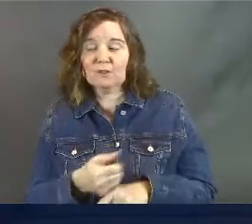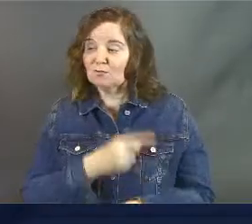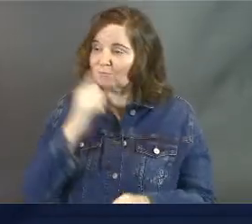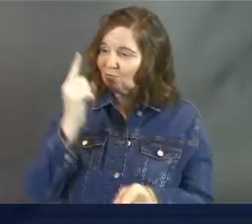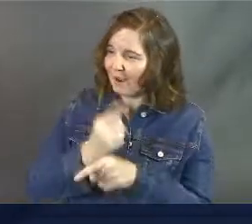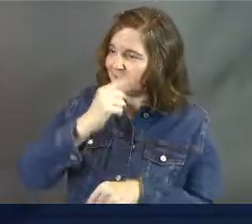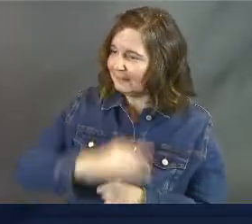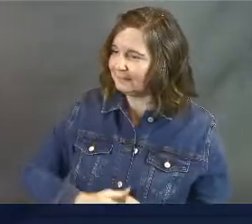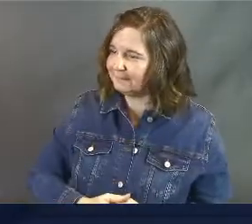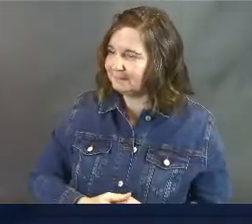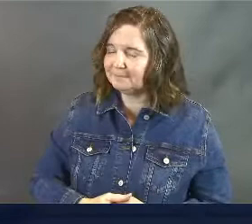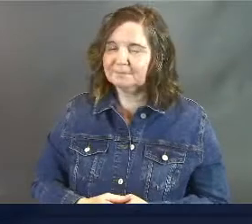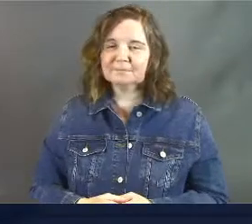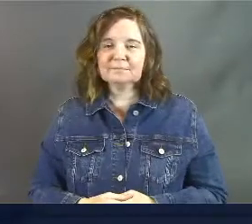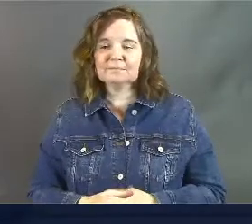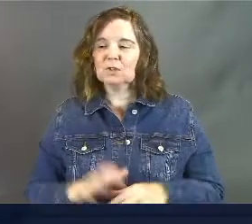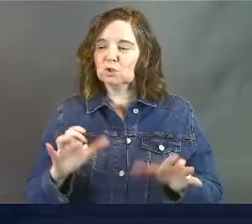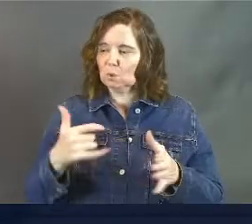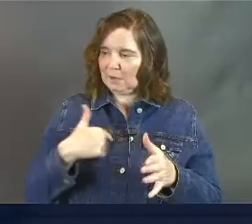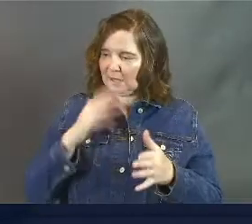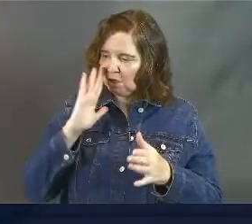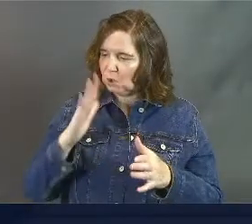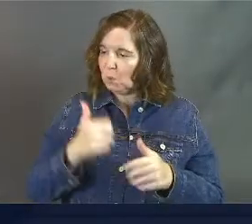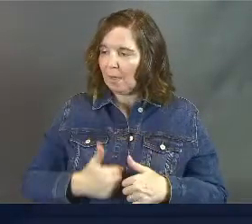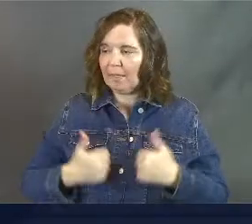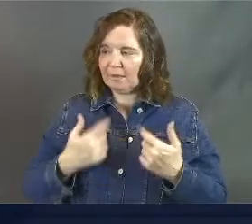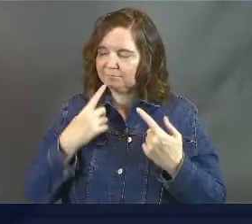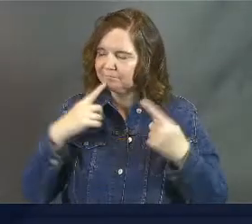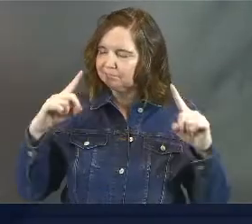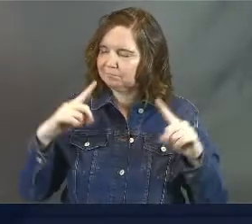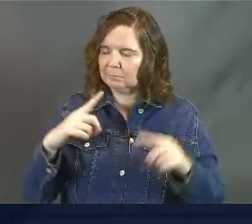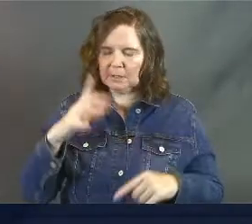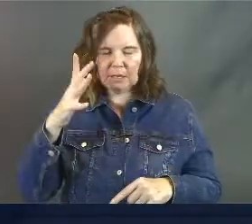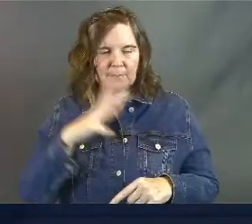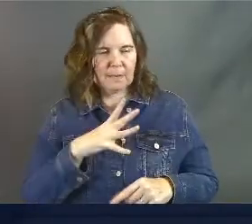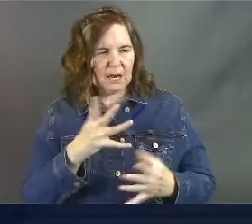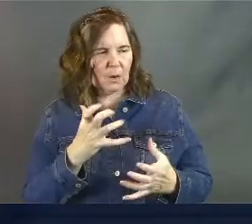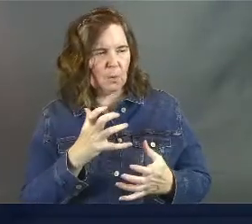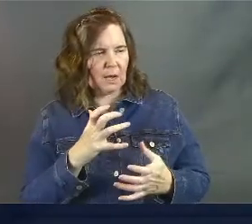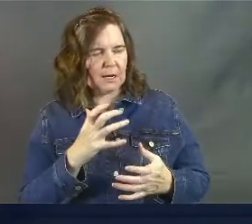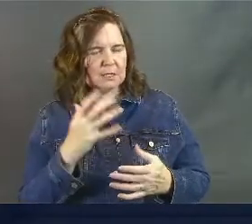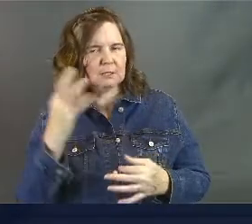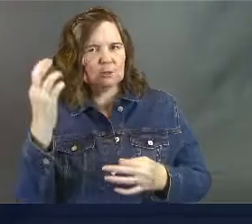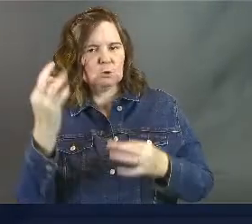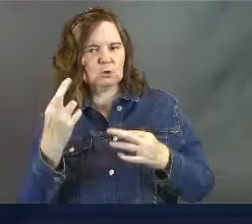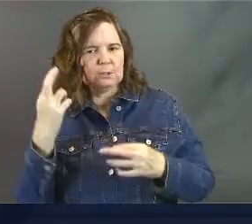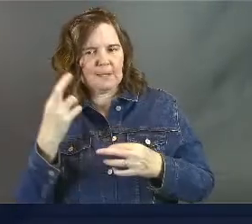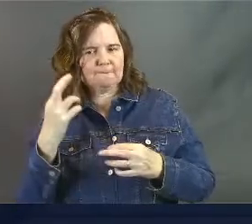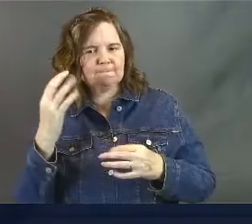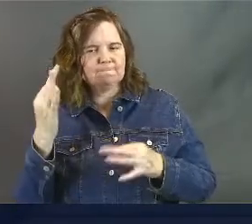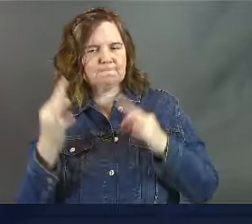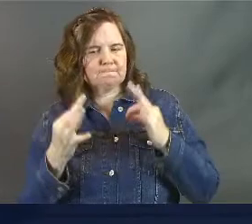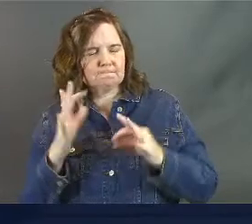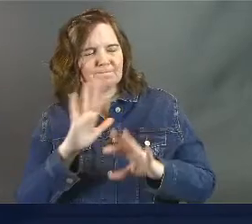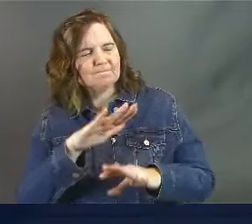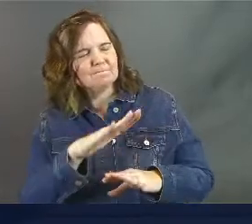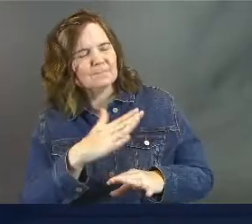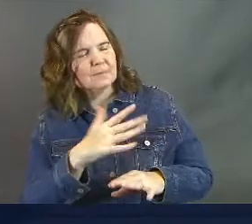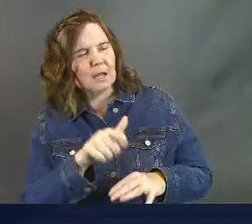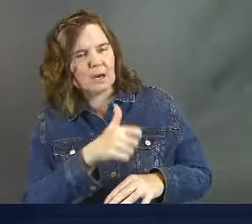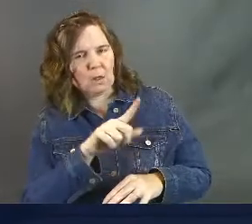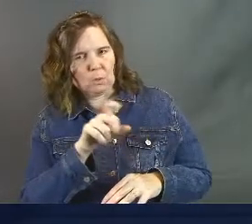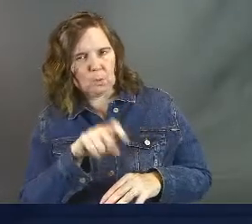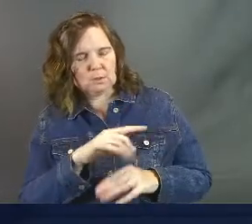"Right," Jesus told him. "Do this and you will live." The man wanted to justify his actions, so he asked Jesus